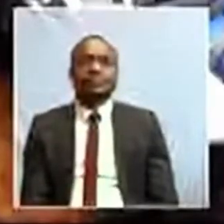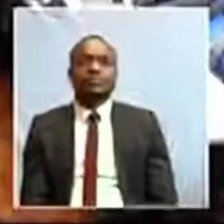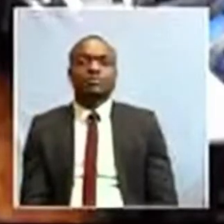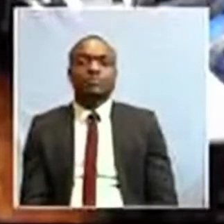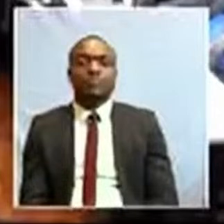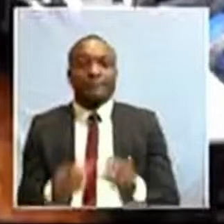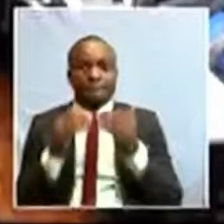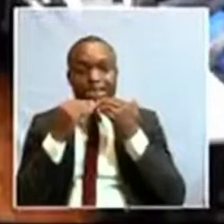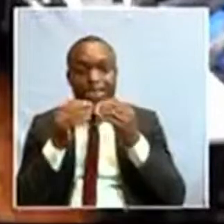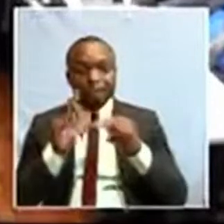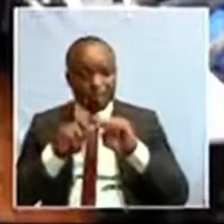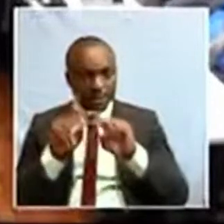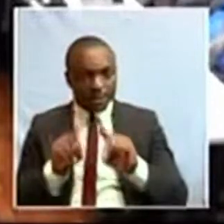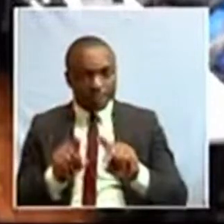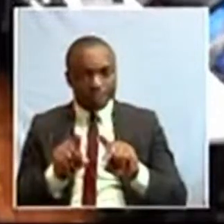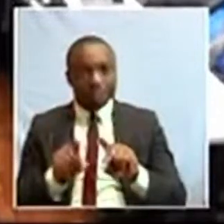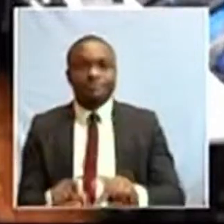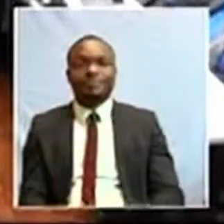Thank you, Chair.